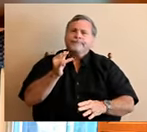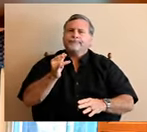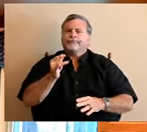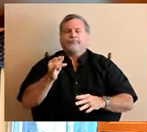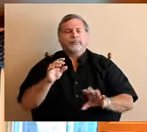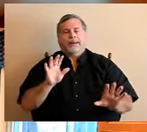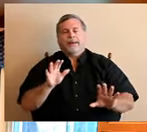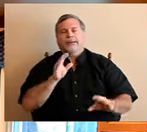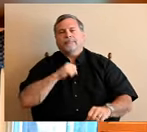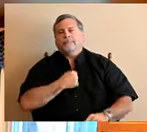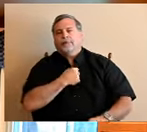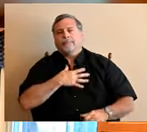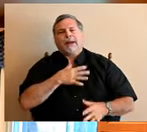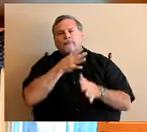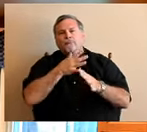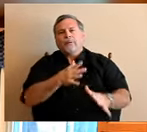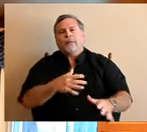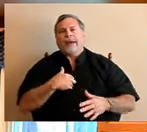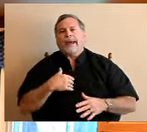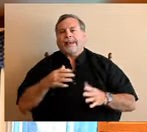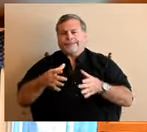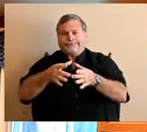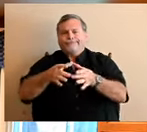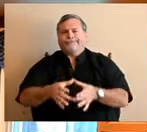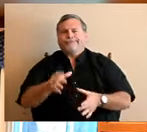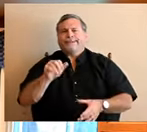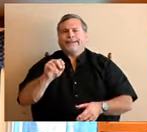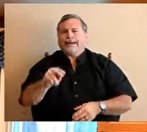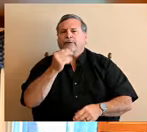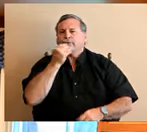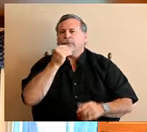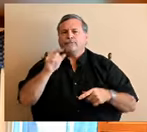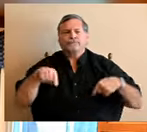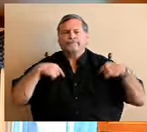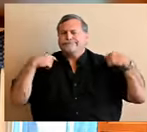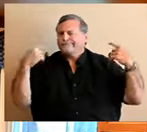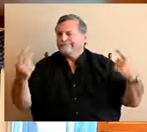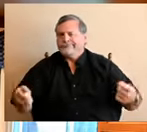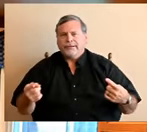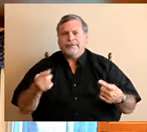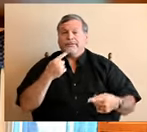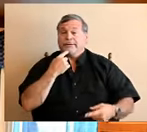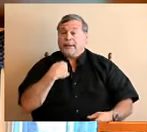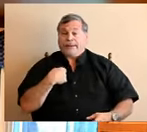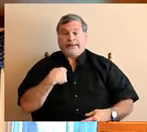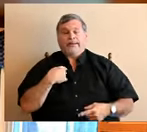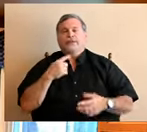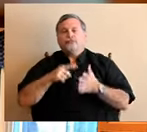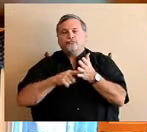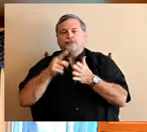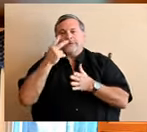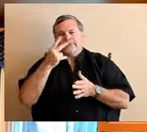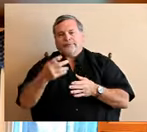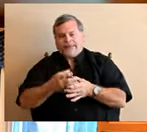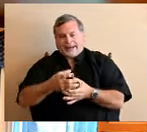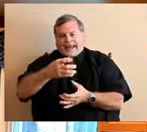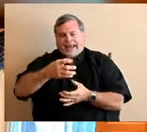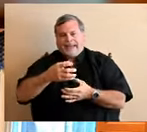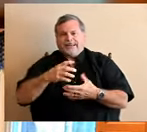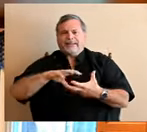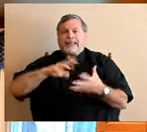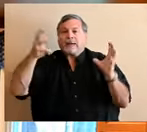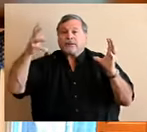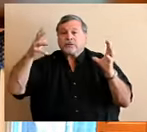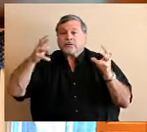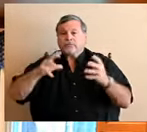sorry, my grandmother had food canned for years and it was fine. The main thing she used to say is, check to see whether the can is